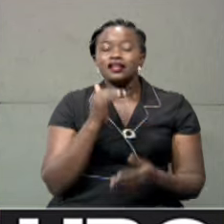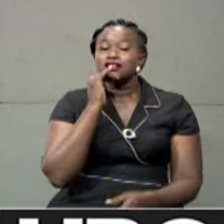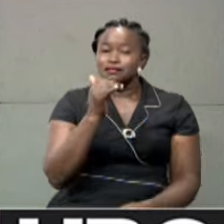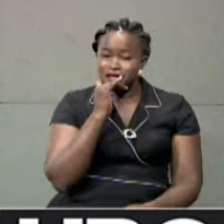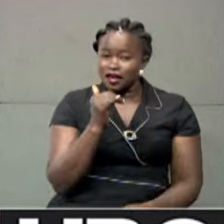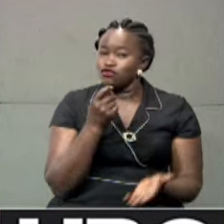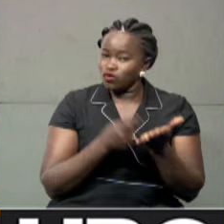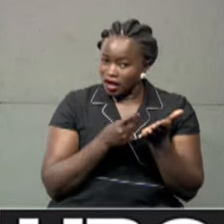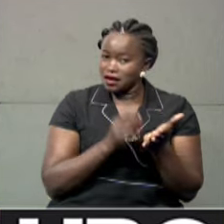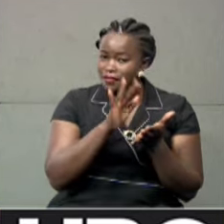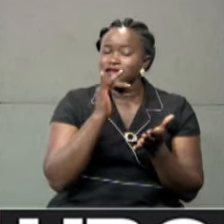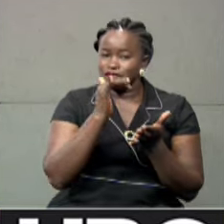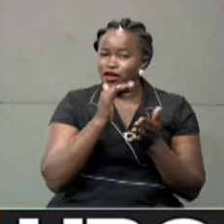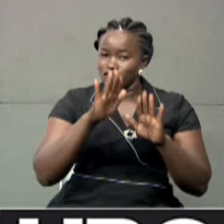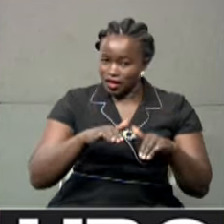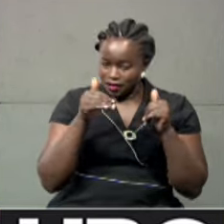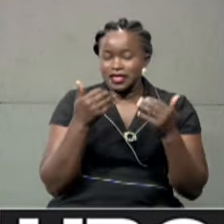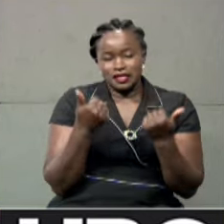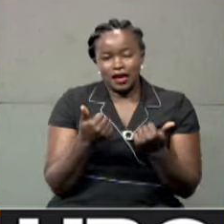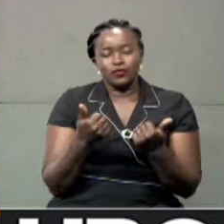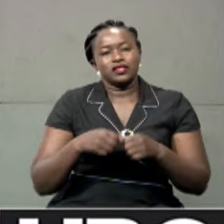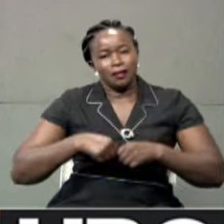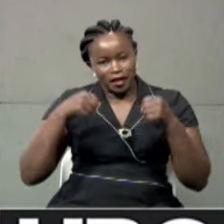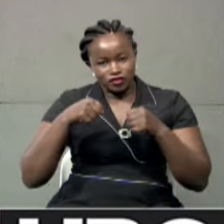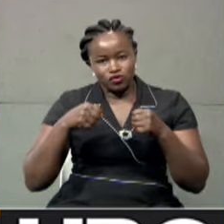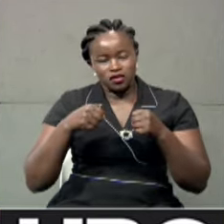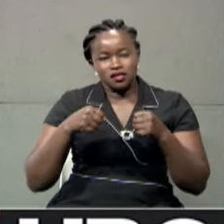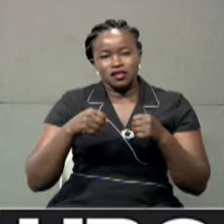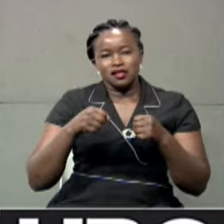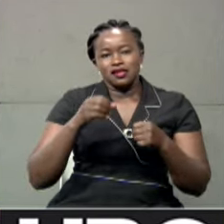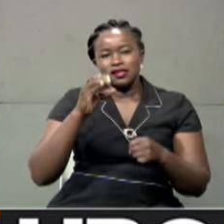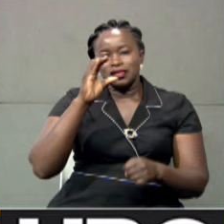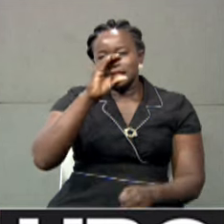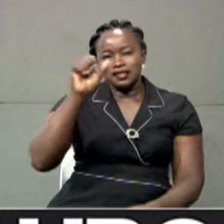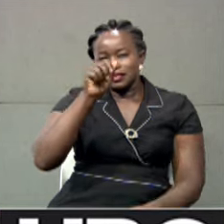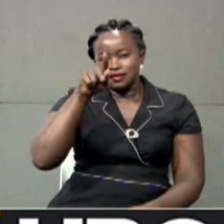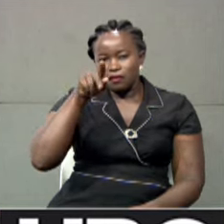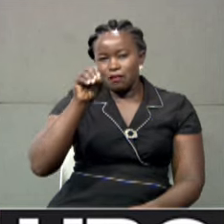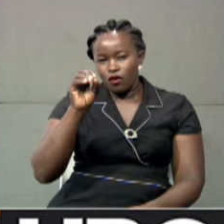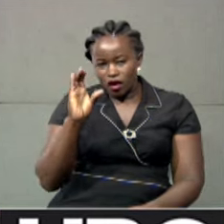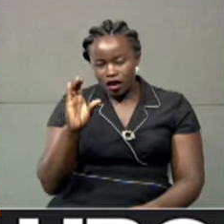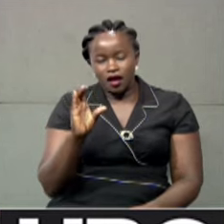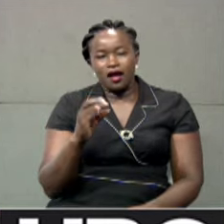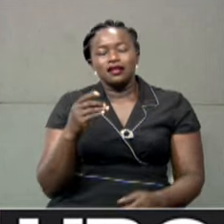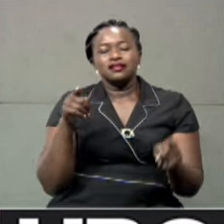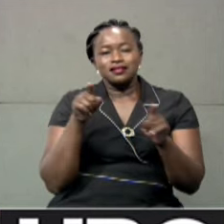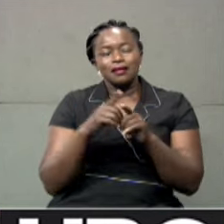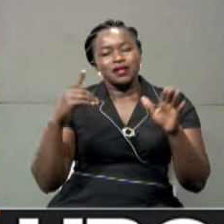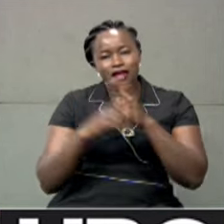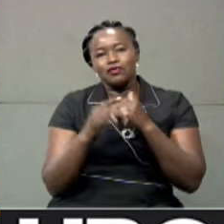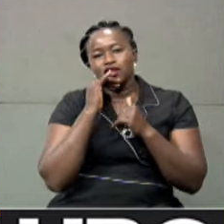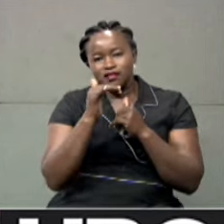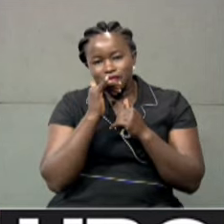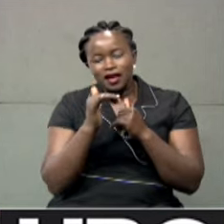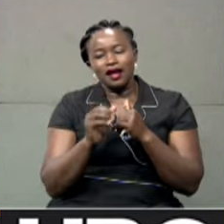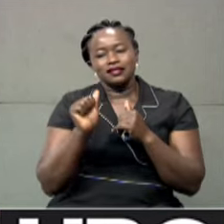of Uganda is the chairperson of CSPOC, and the deputy speaker is the